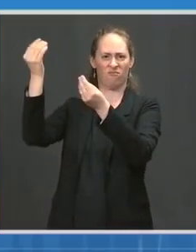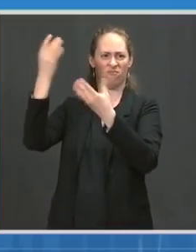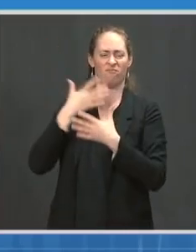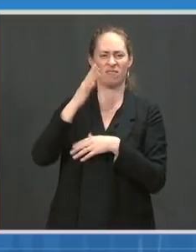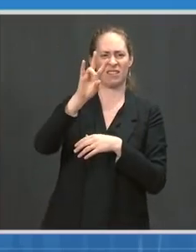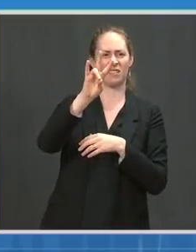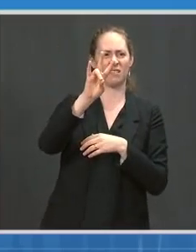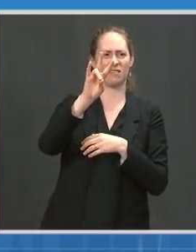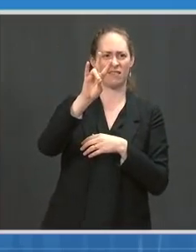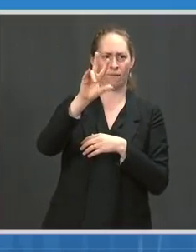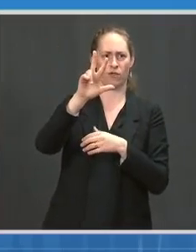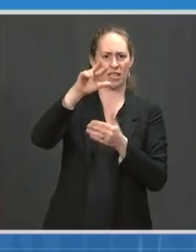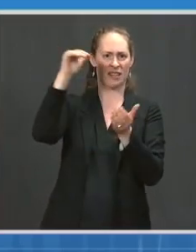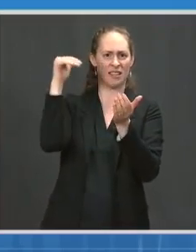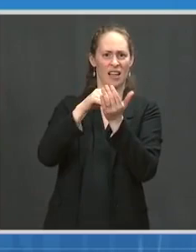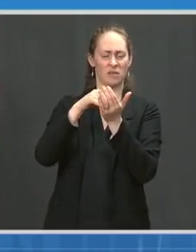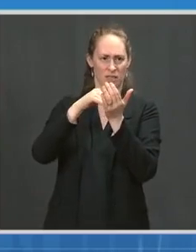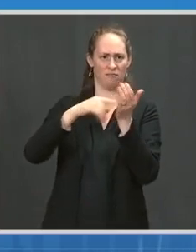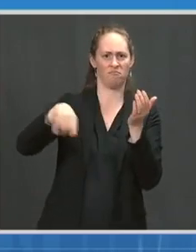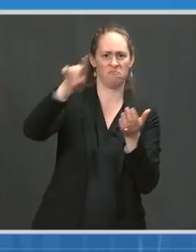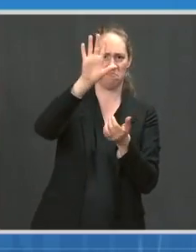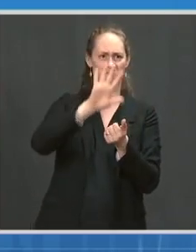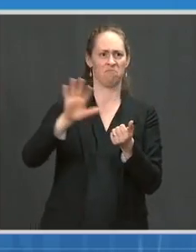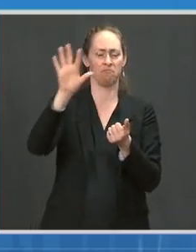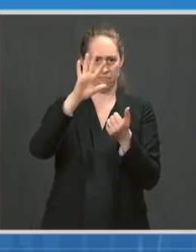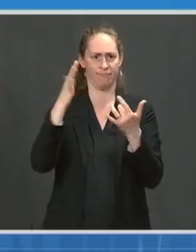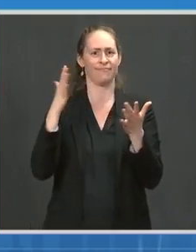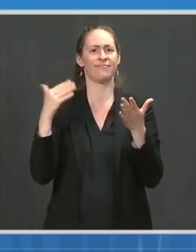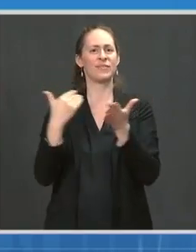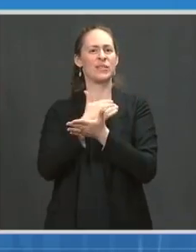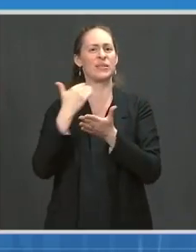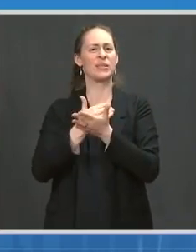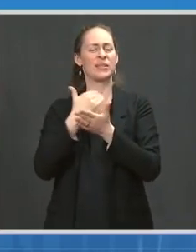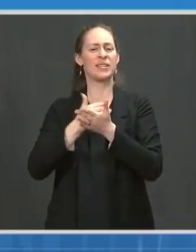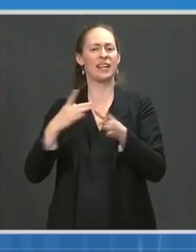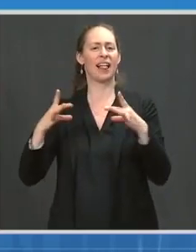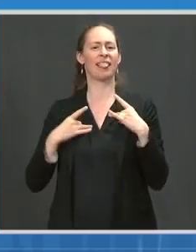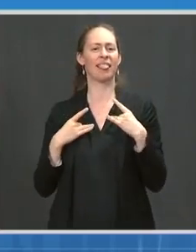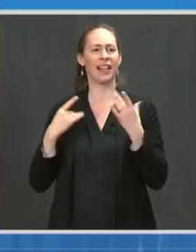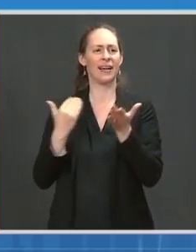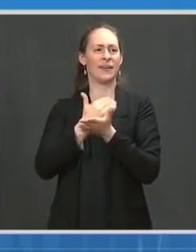73,622 cases of COVID-19. Our 7-day average is up to